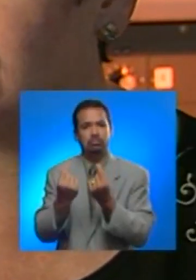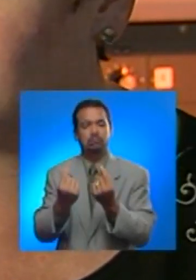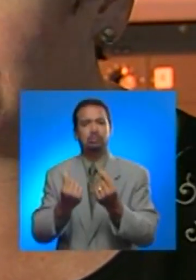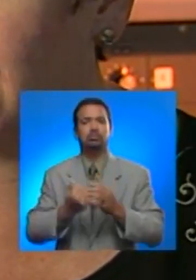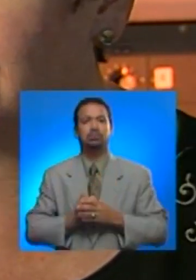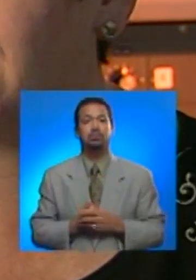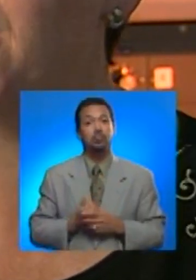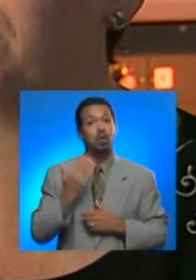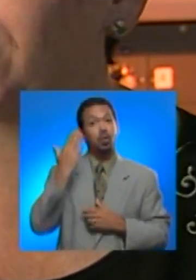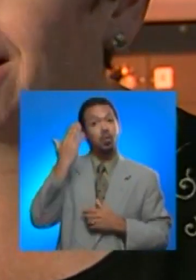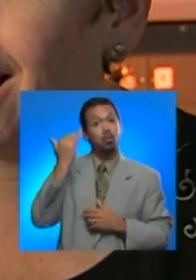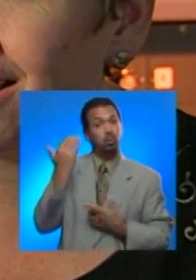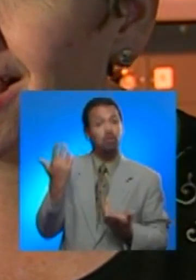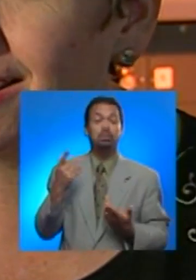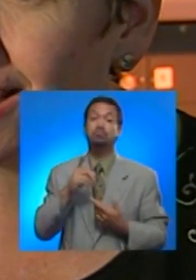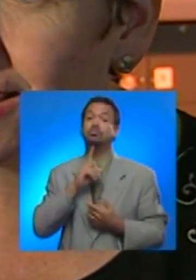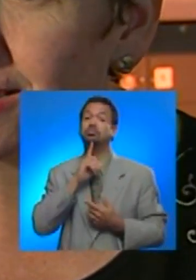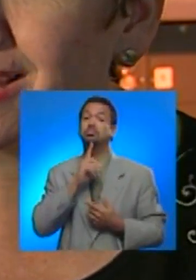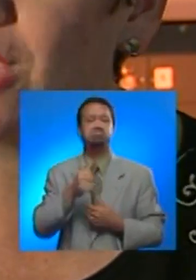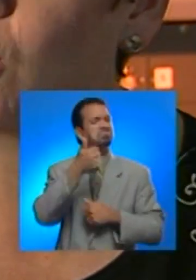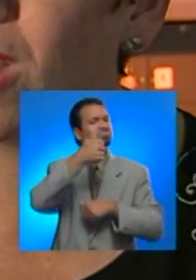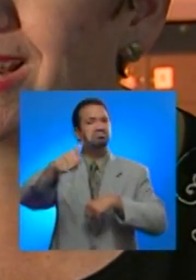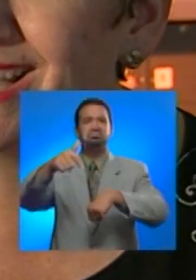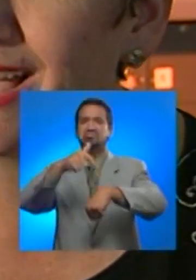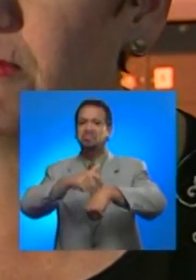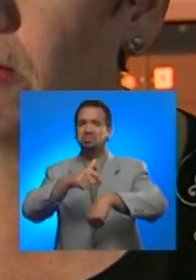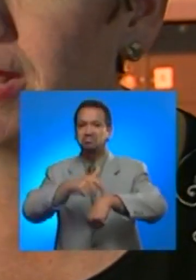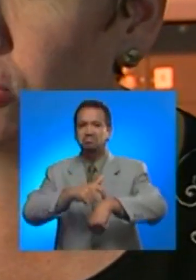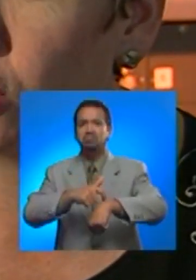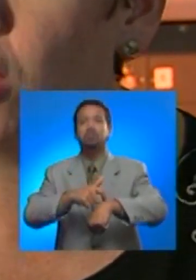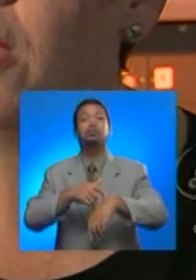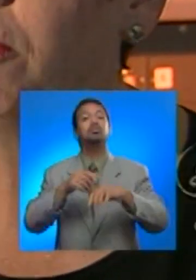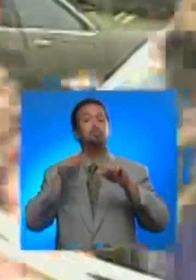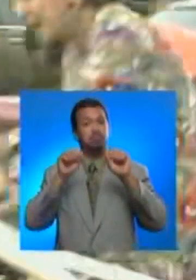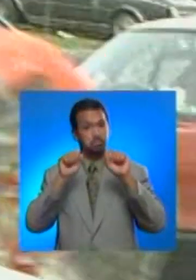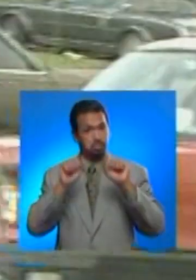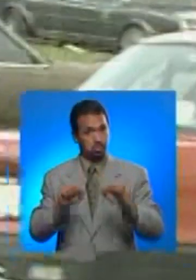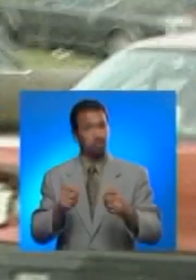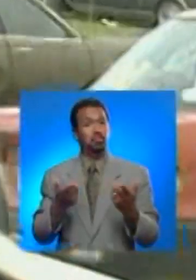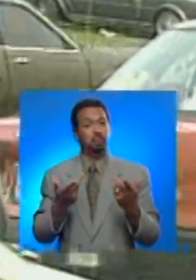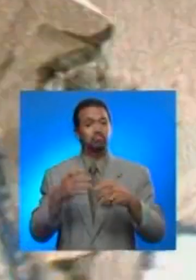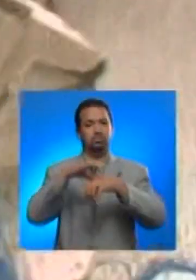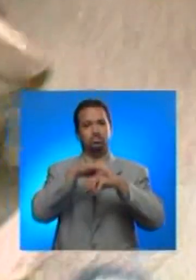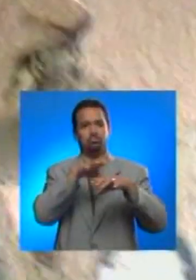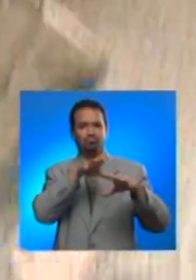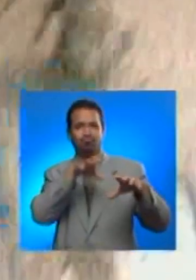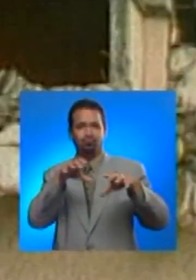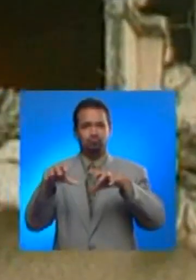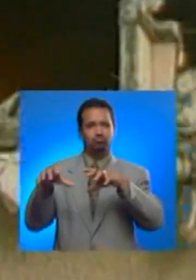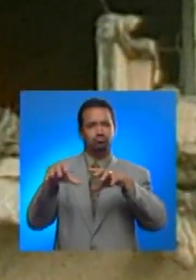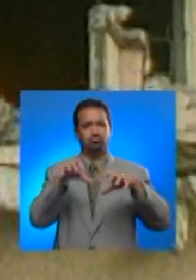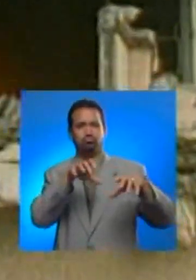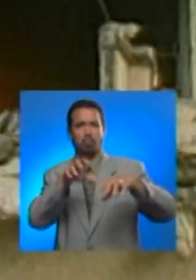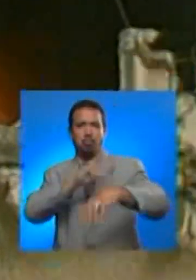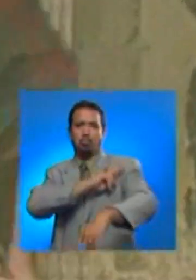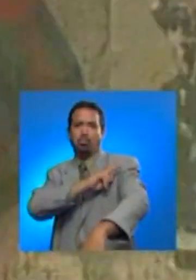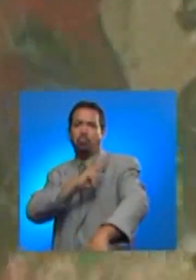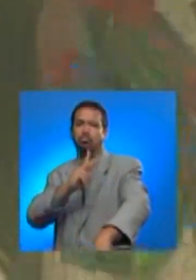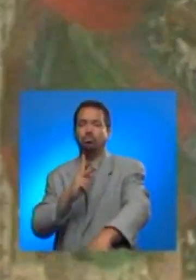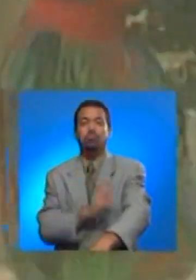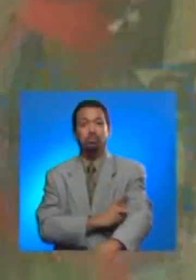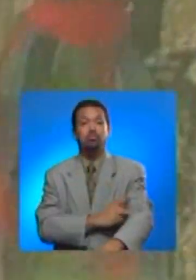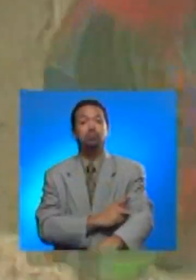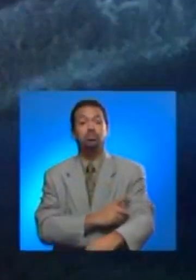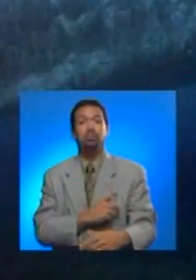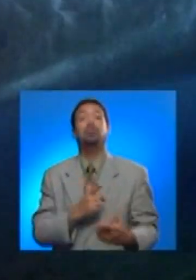necessary measures in order to prepare for this kind of event. In reality, at any moment, a massive earthquake could occur in